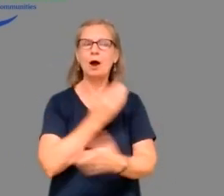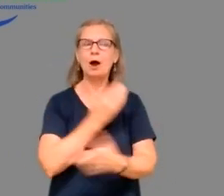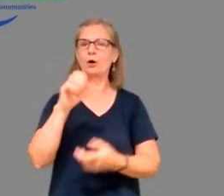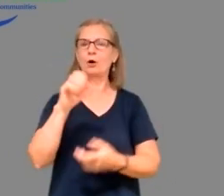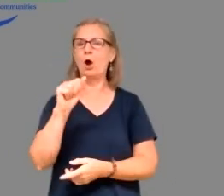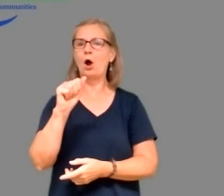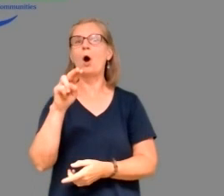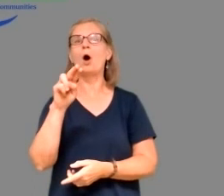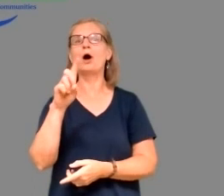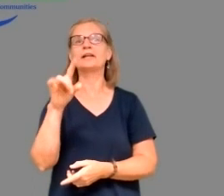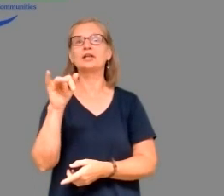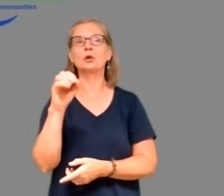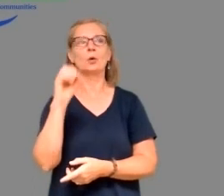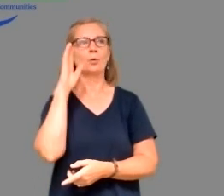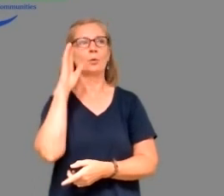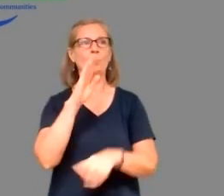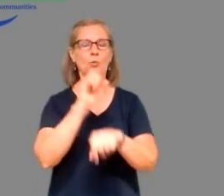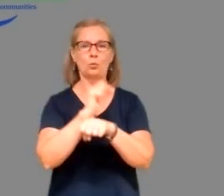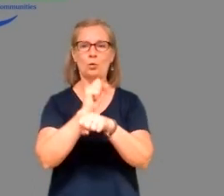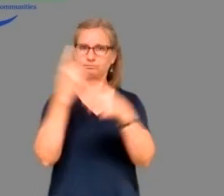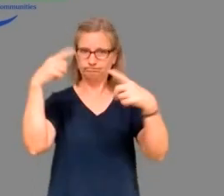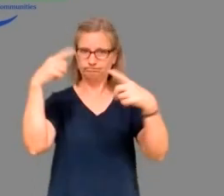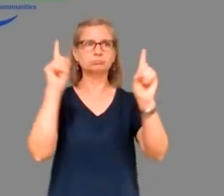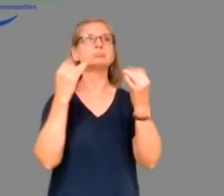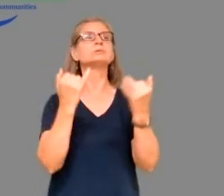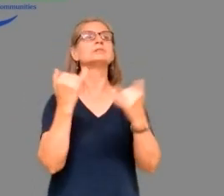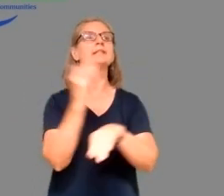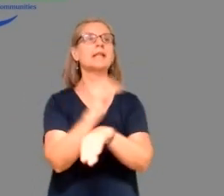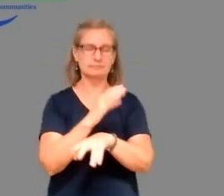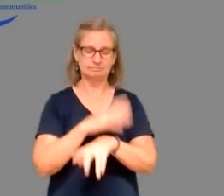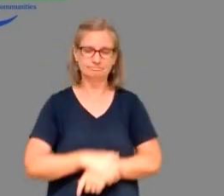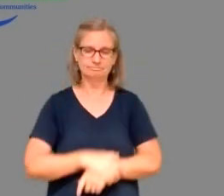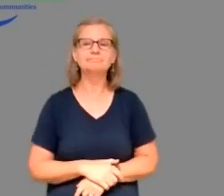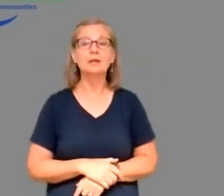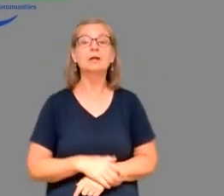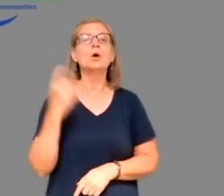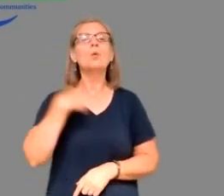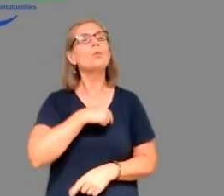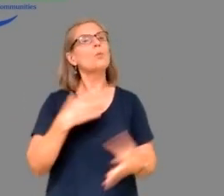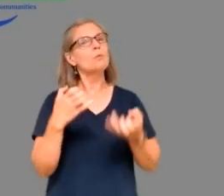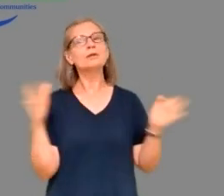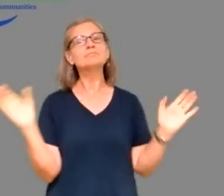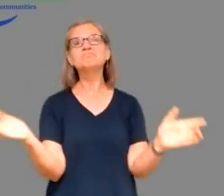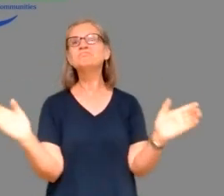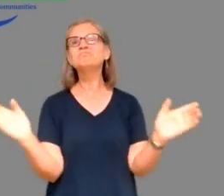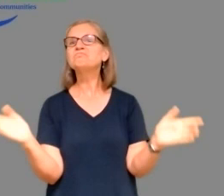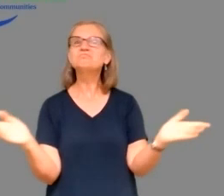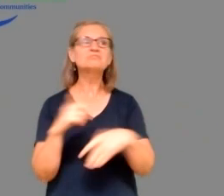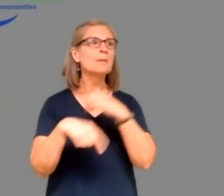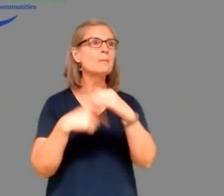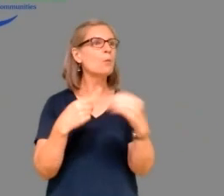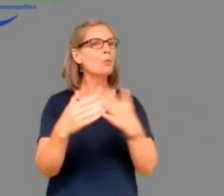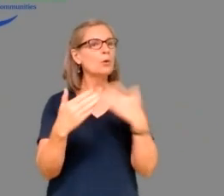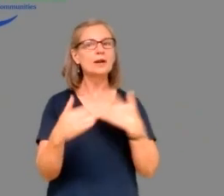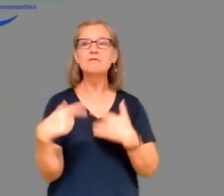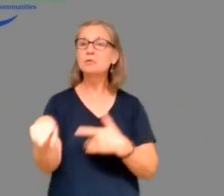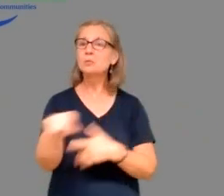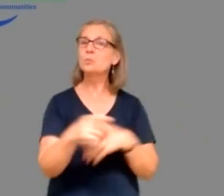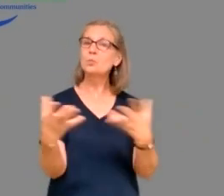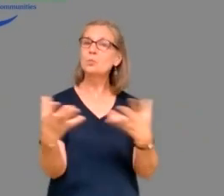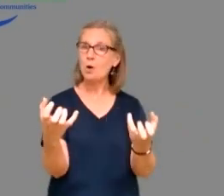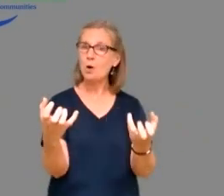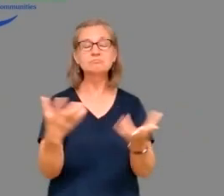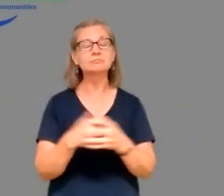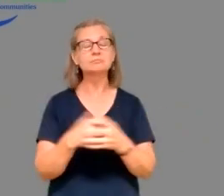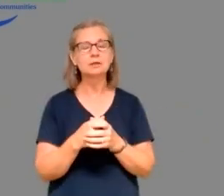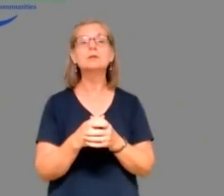with it. We're just really going to kind of chat tonight, I think, about whatever it is you guys want to talk about. We've had some questions that have been submitted